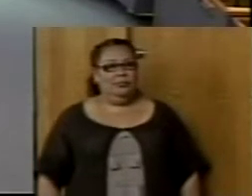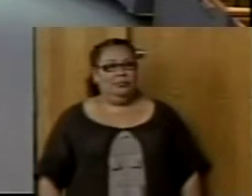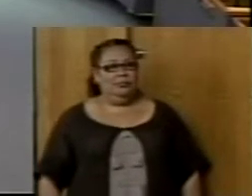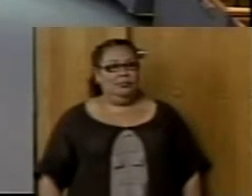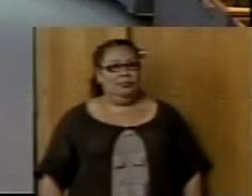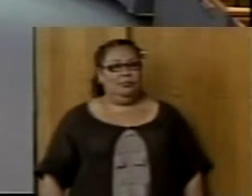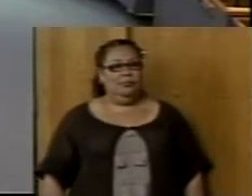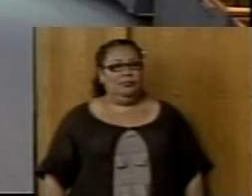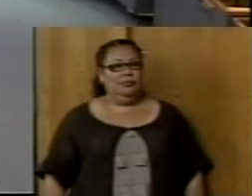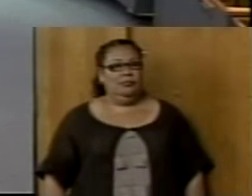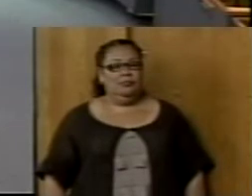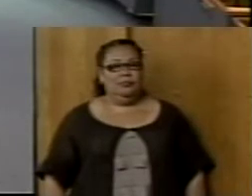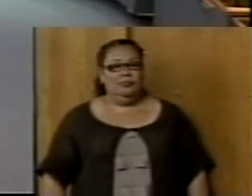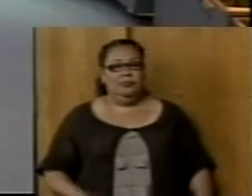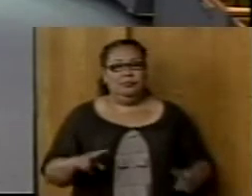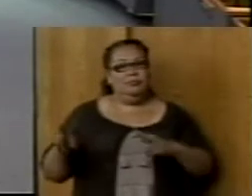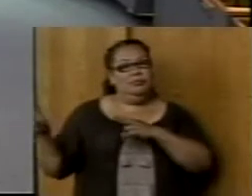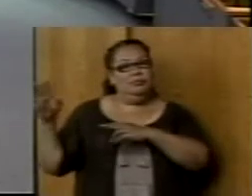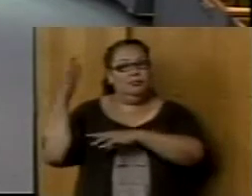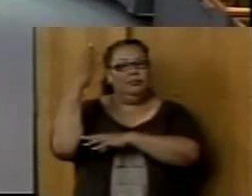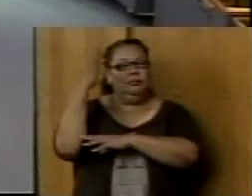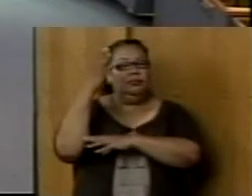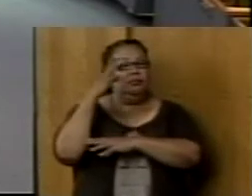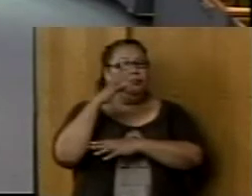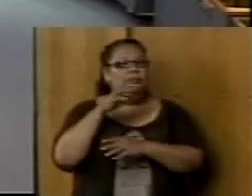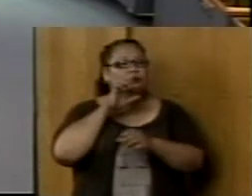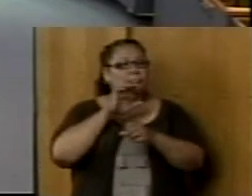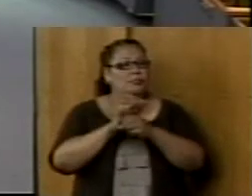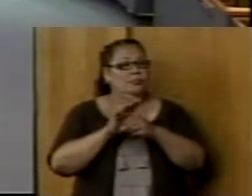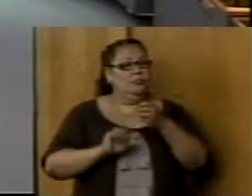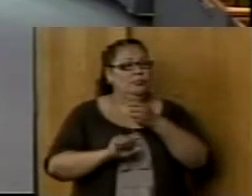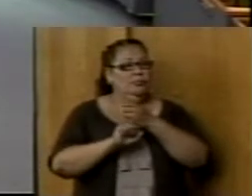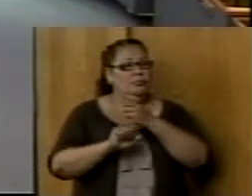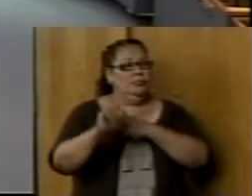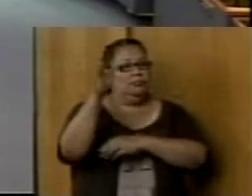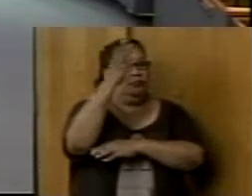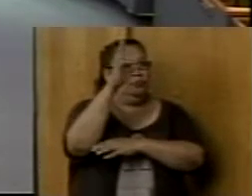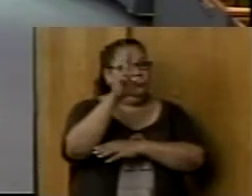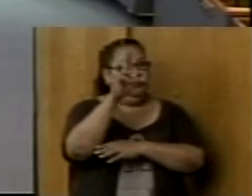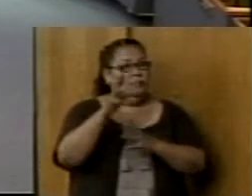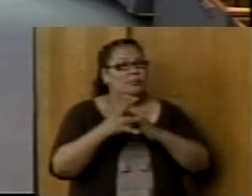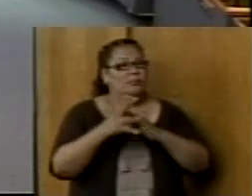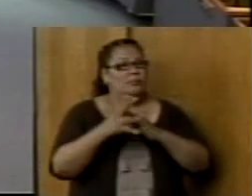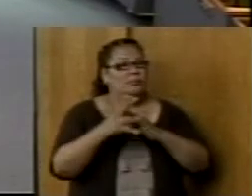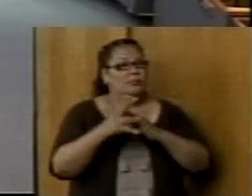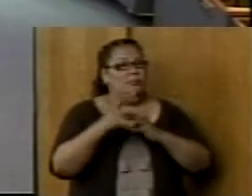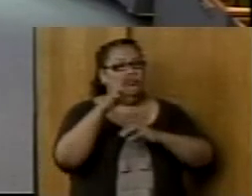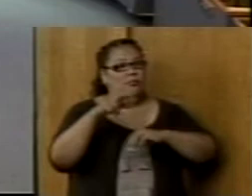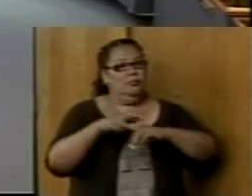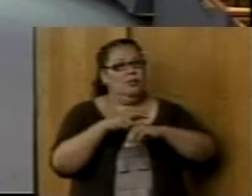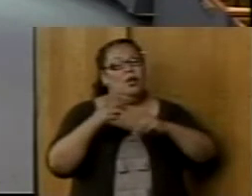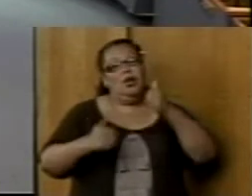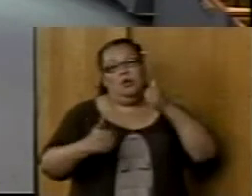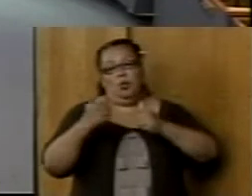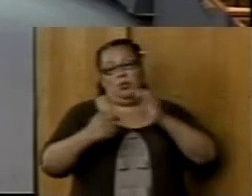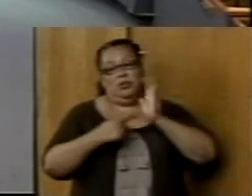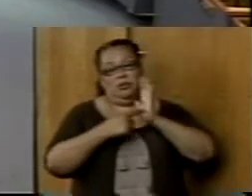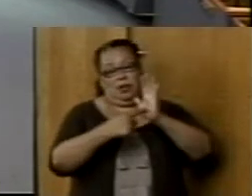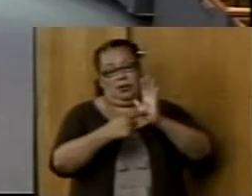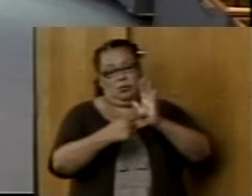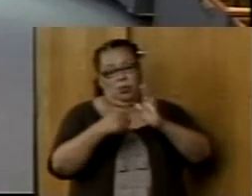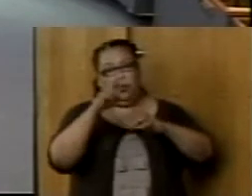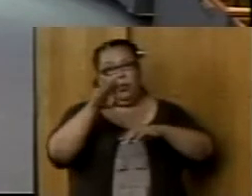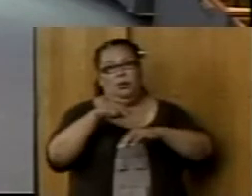Please face the flag. I pledge allegiance to the flag of the United States and to the republic